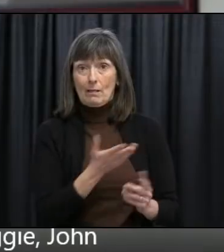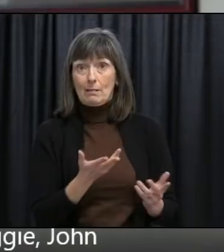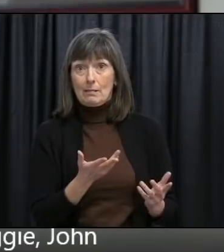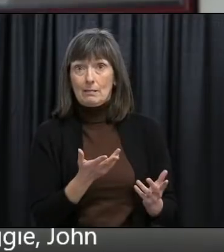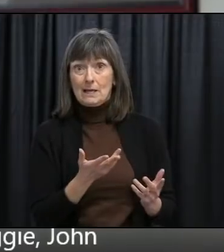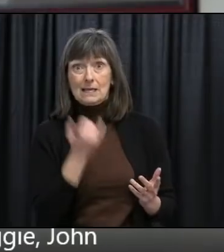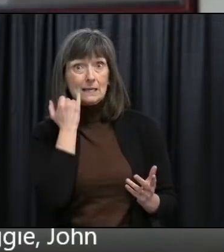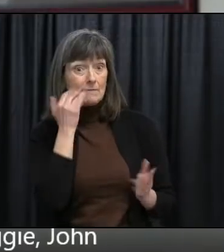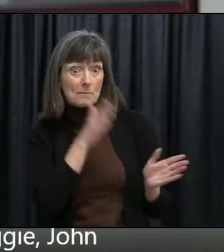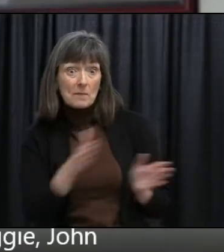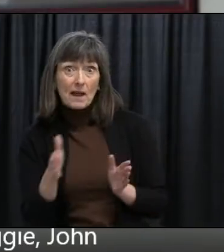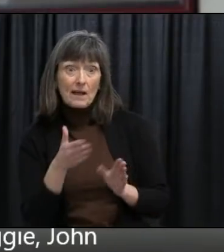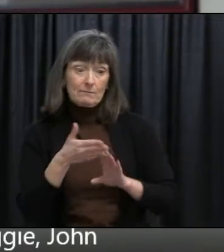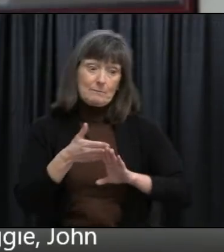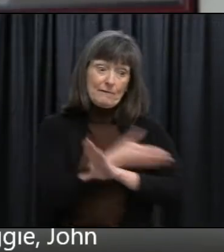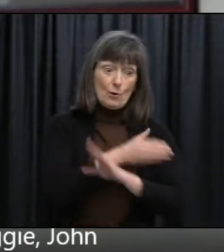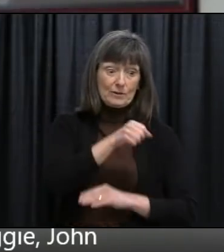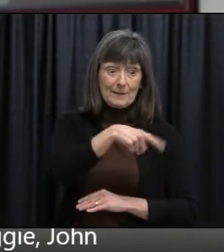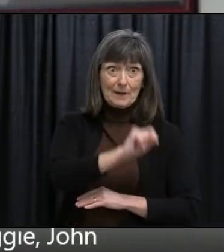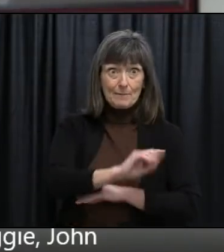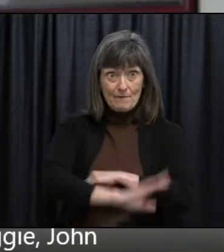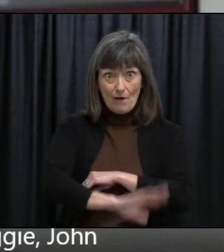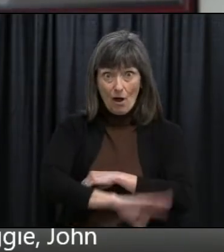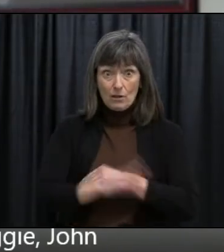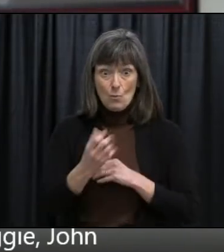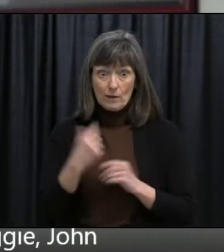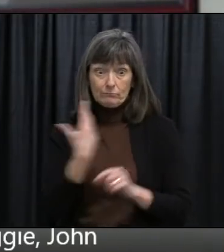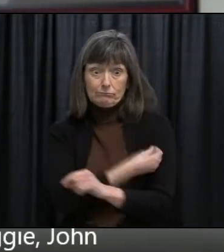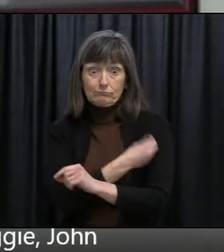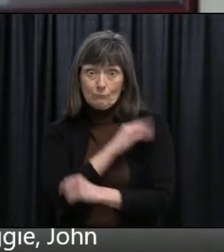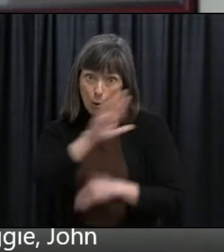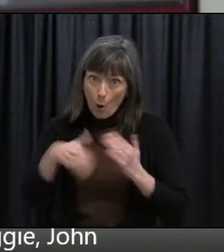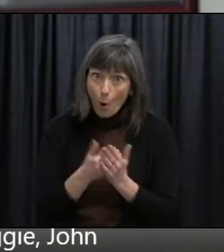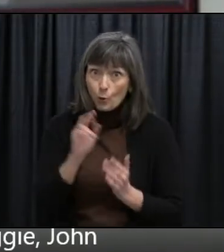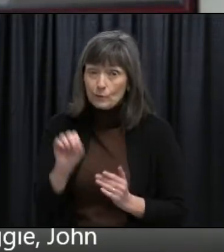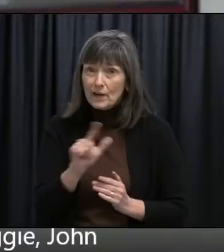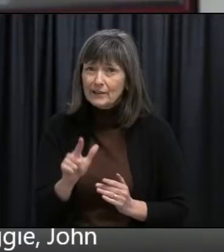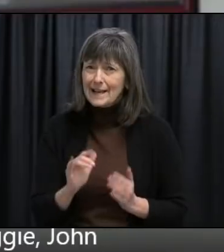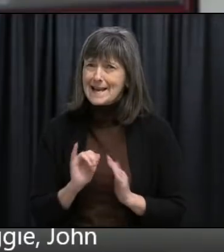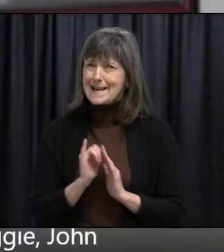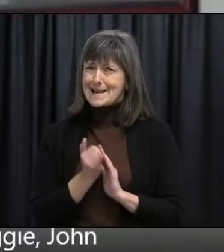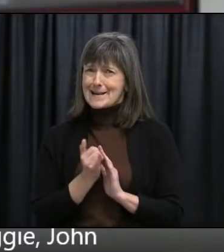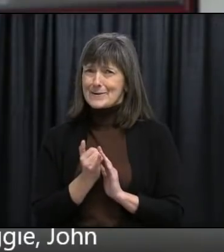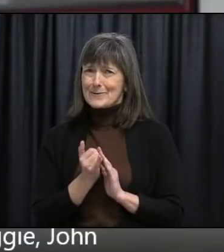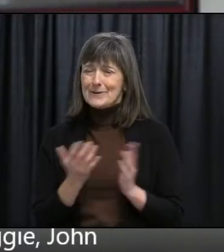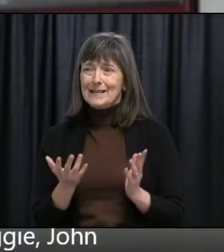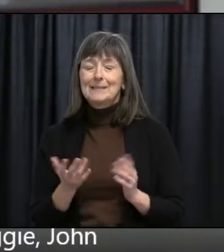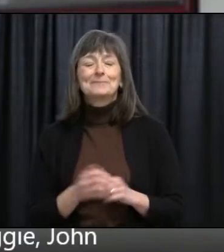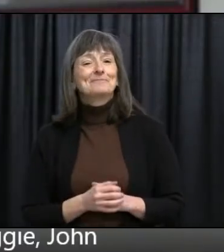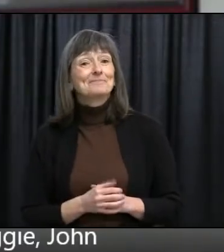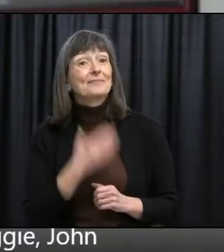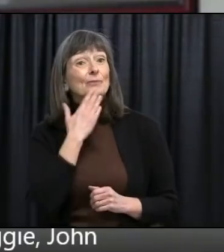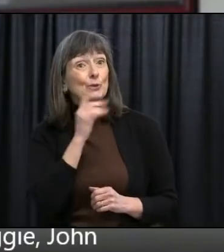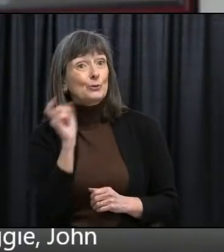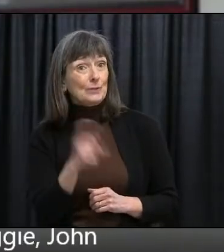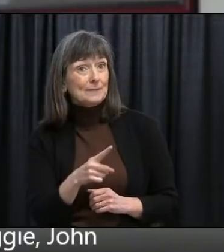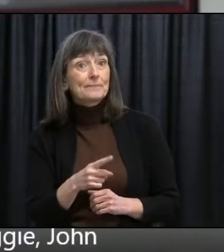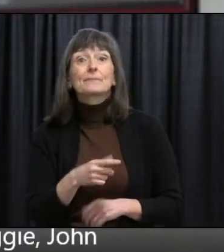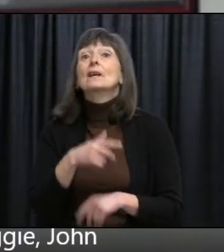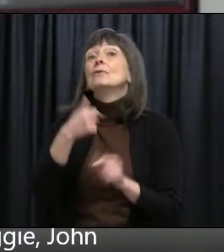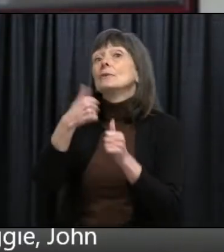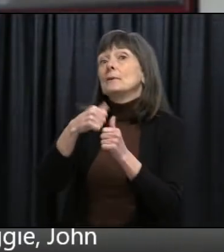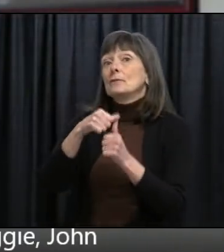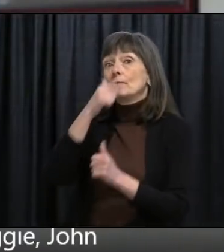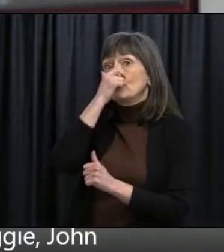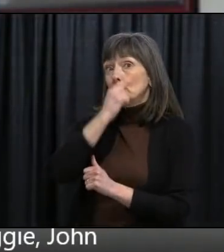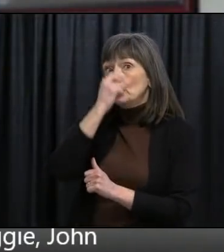September? That's a very good question, Peter. It's an issue of prioritizing. With the flu vaccine, you may